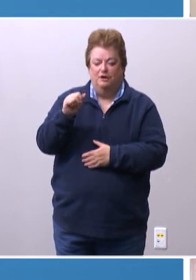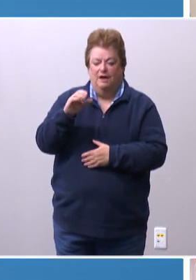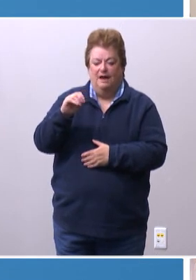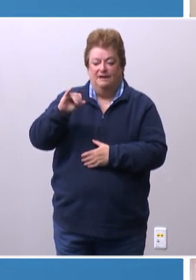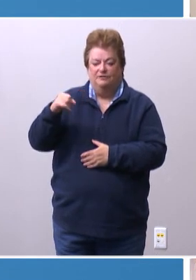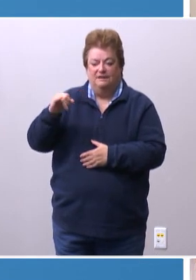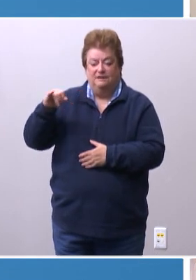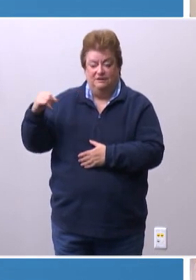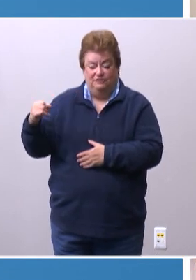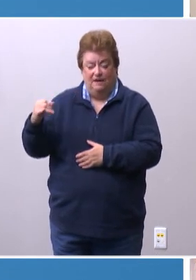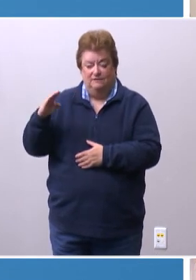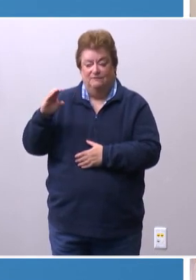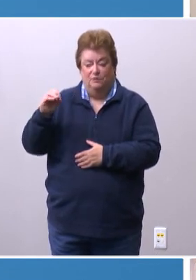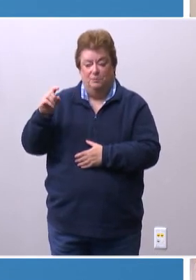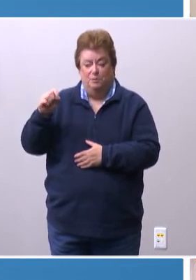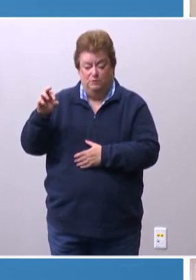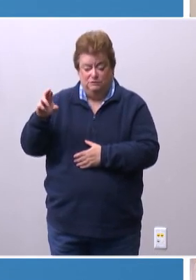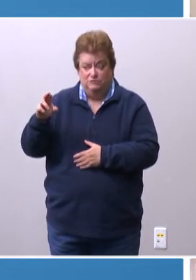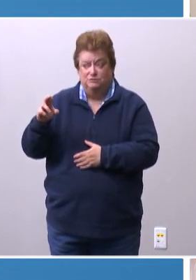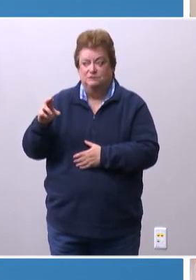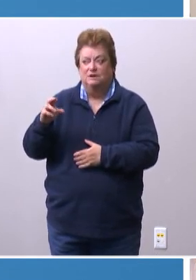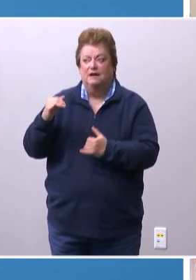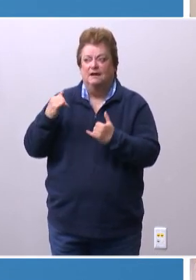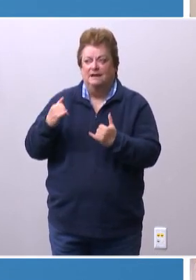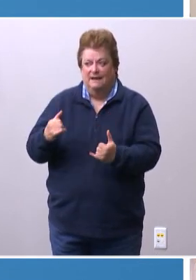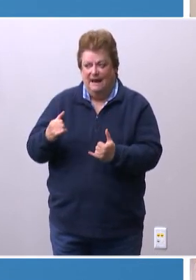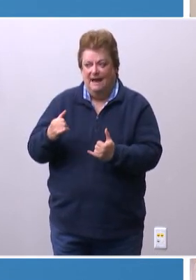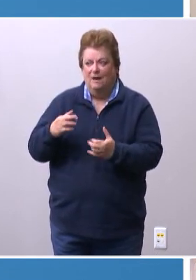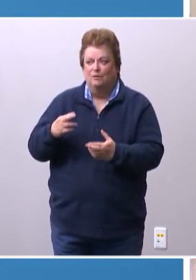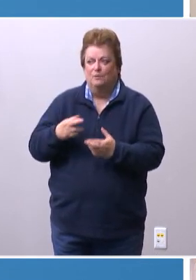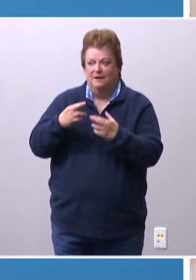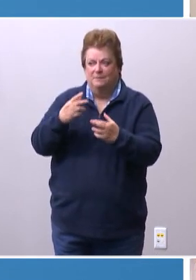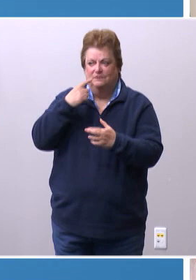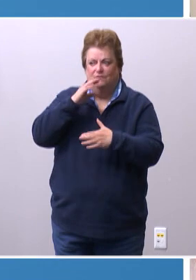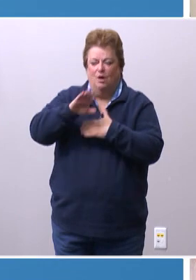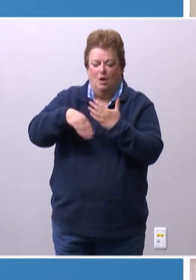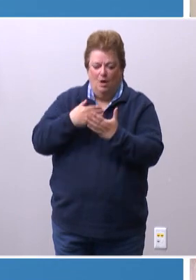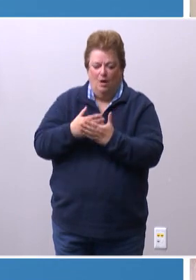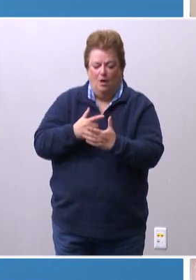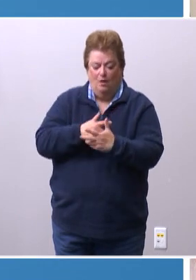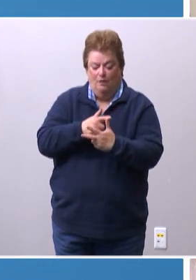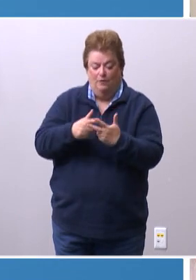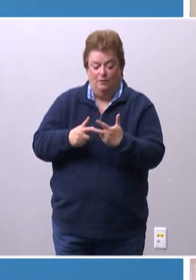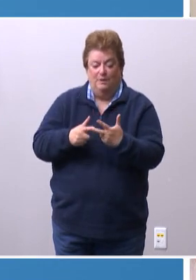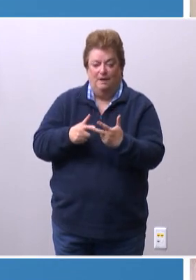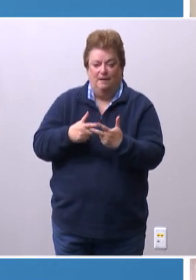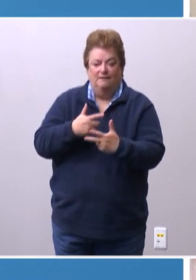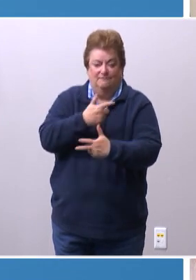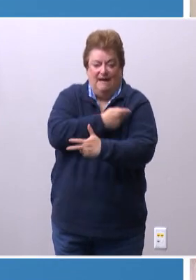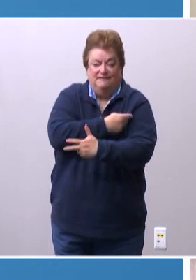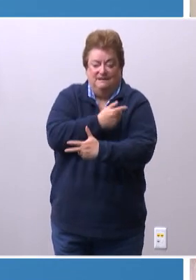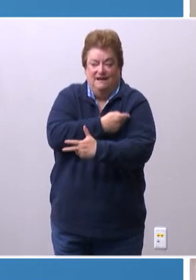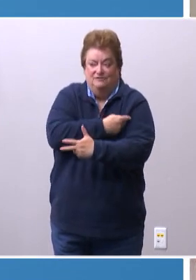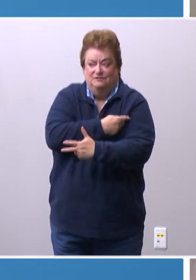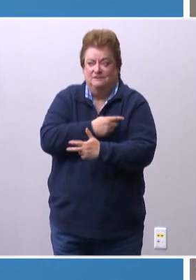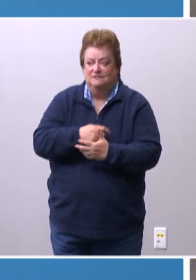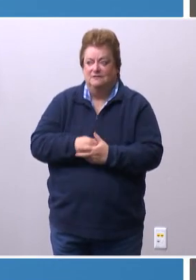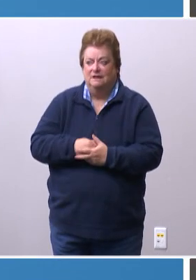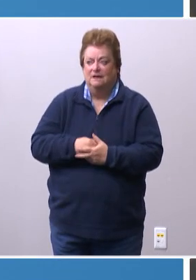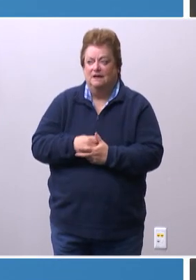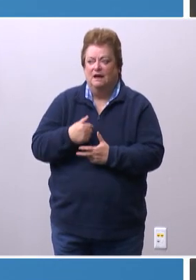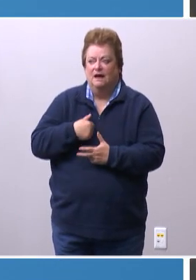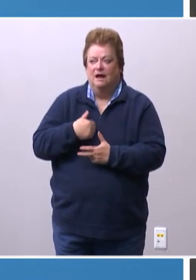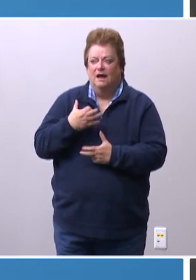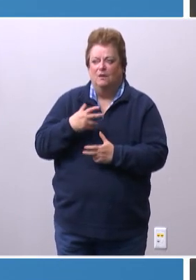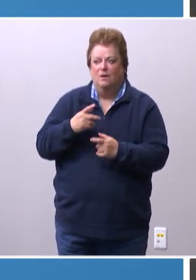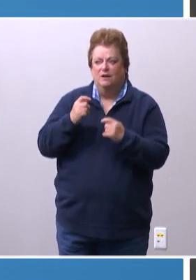vaccines. Now there are booster dose recommendations for all 3 available COVID-19 vaccines. And I want to take a